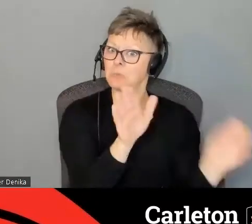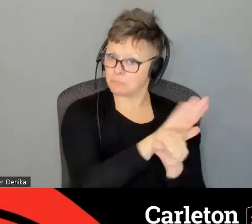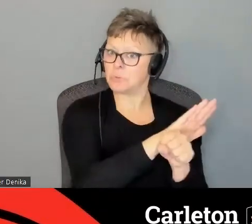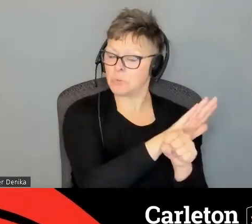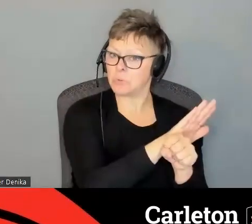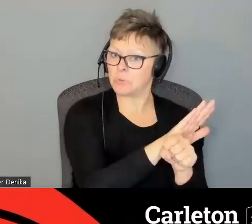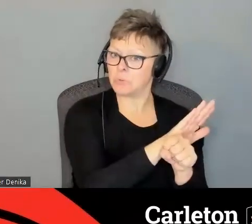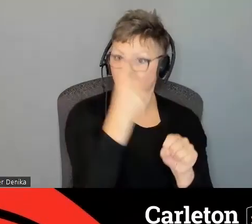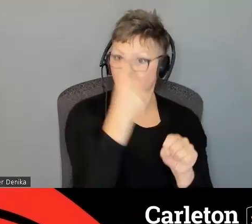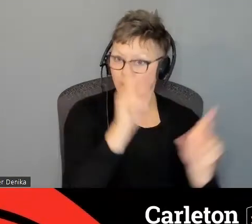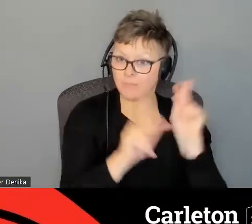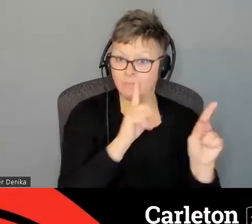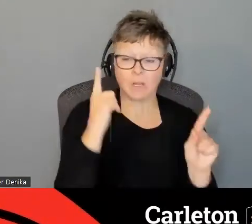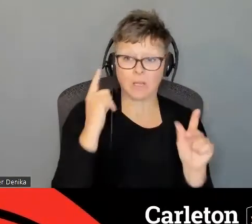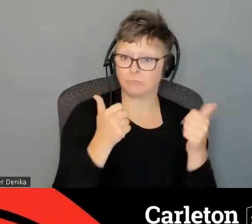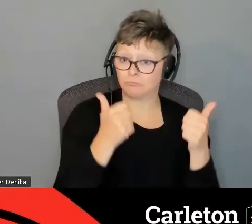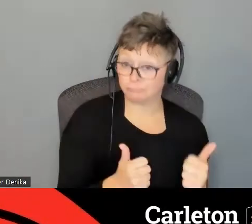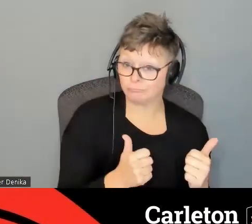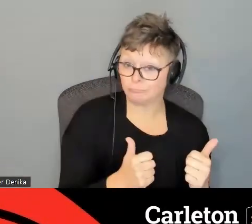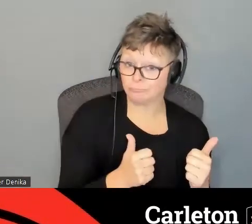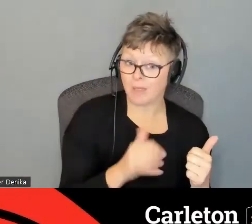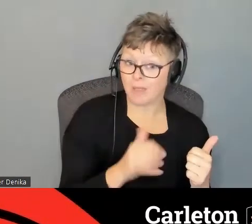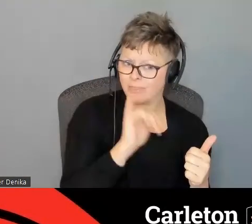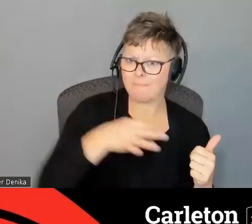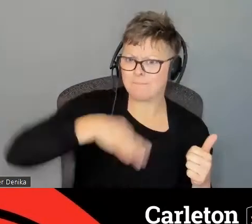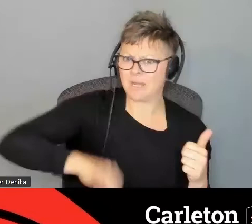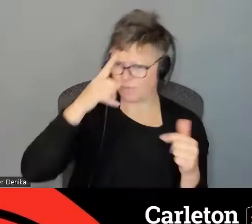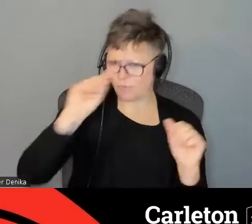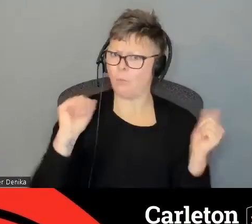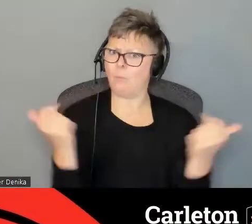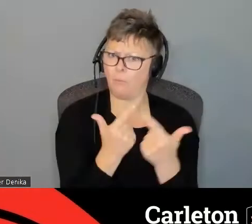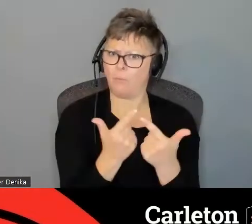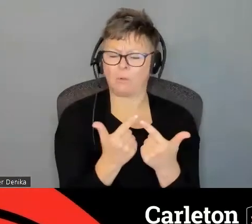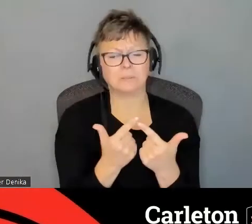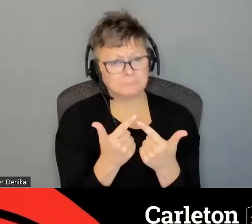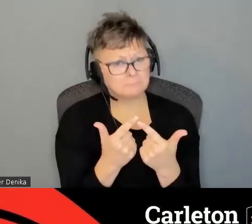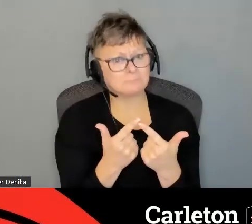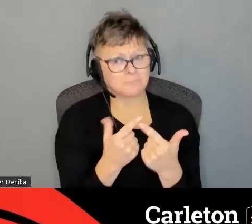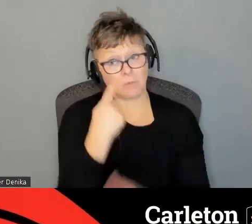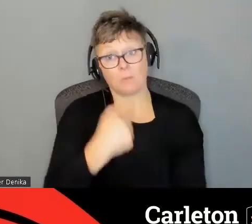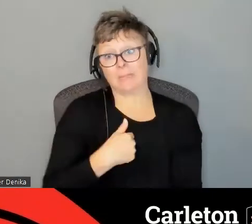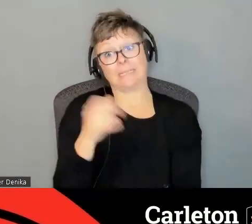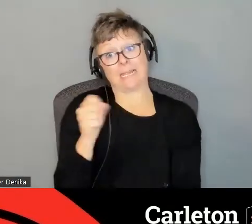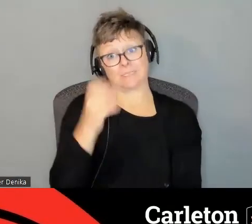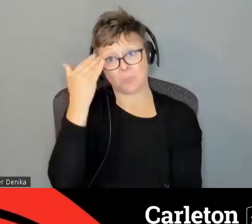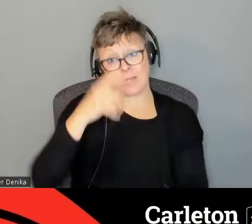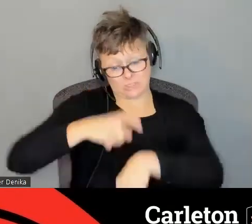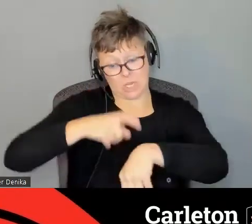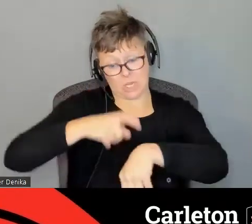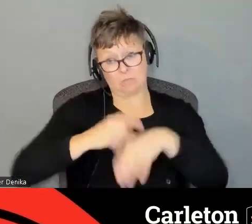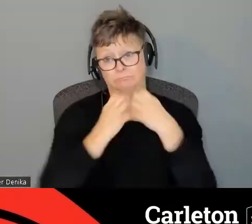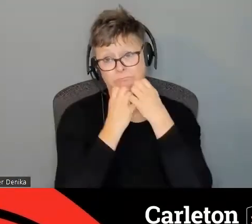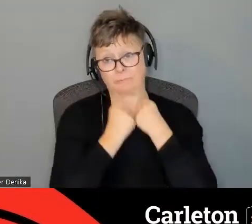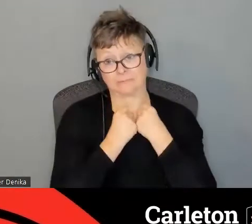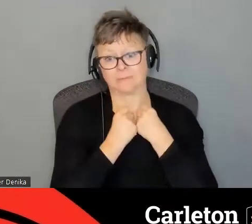loss actually has a benefit to us all, and certainly me, because time is really precious. Andrea, did you want to